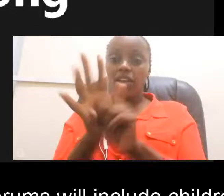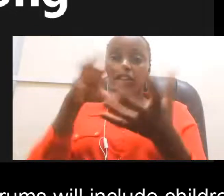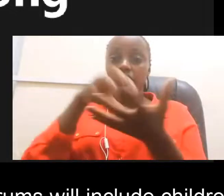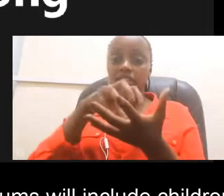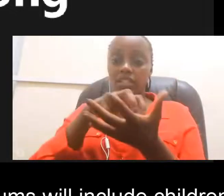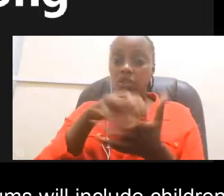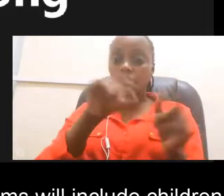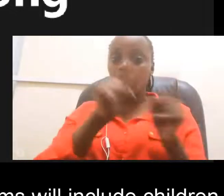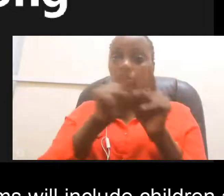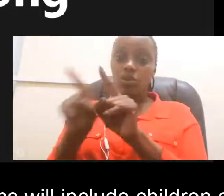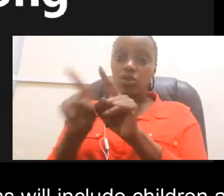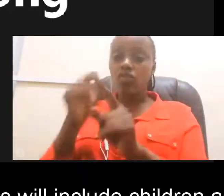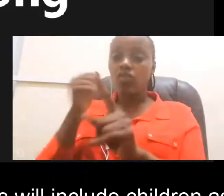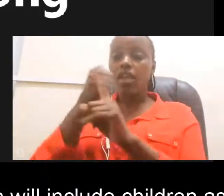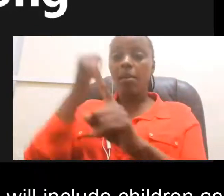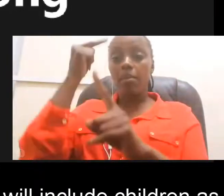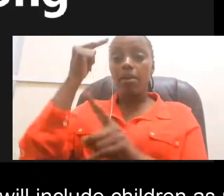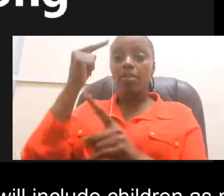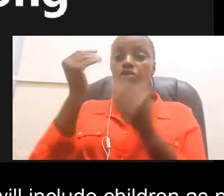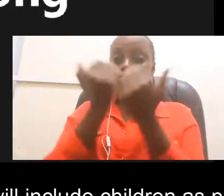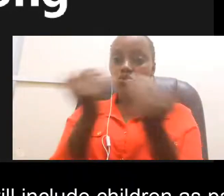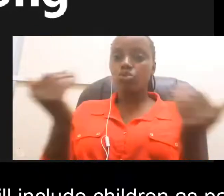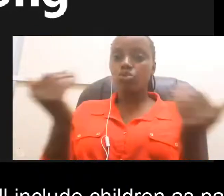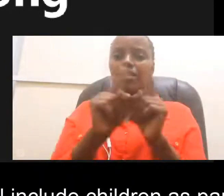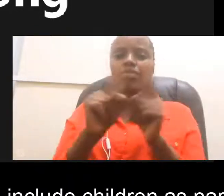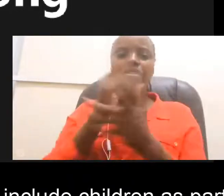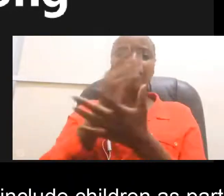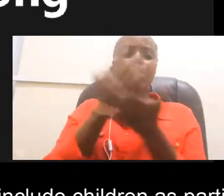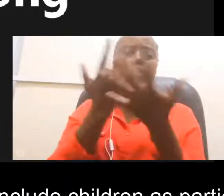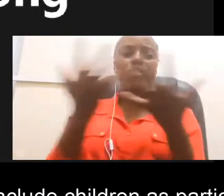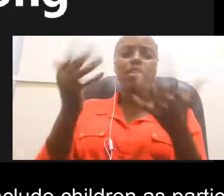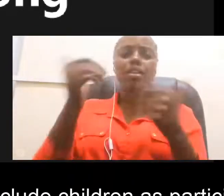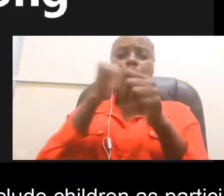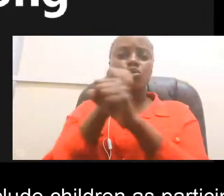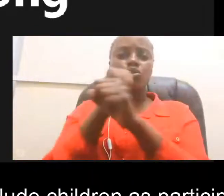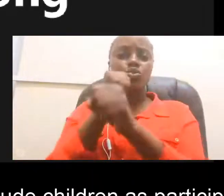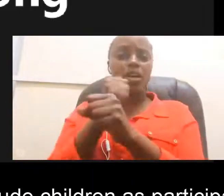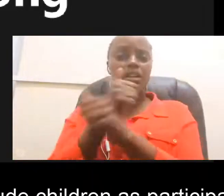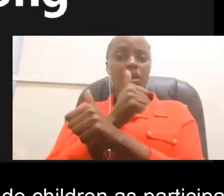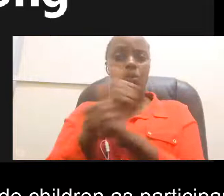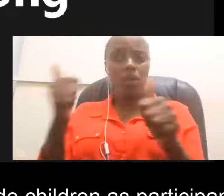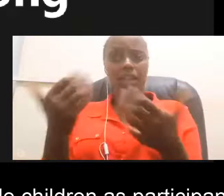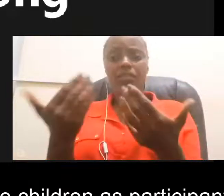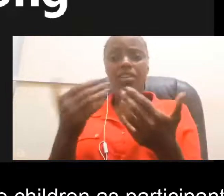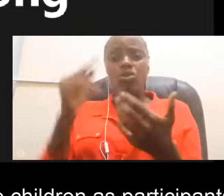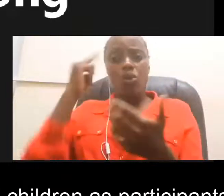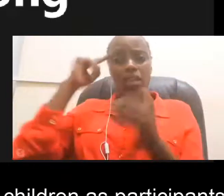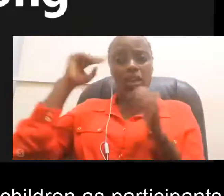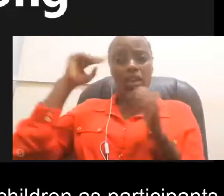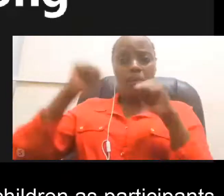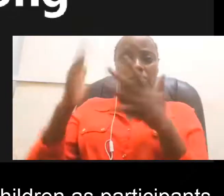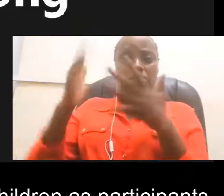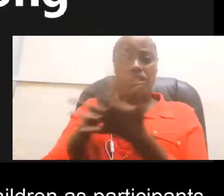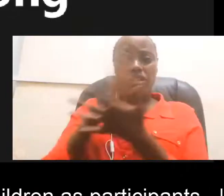its impact on children? What are some of the things that are really working that you think you can share with